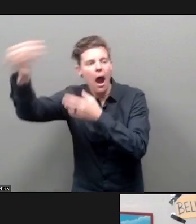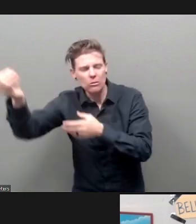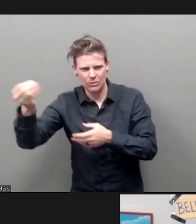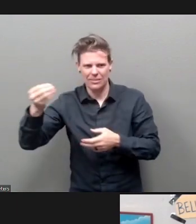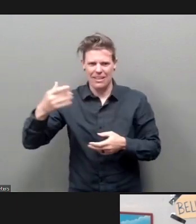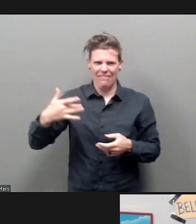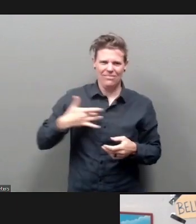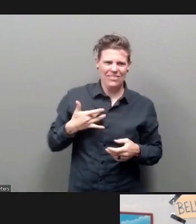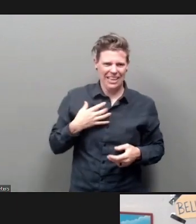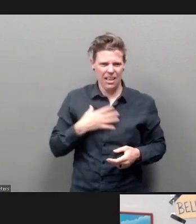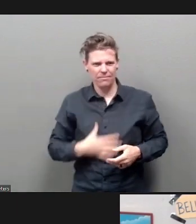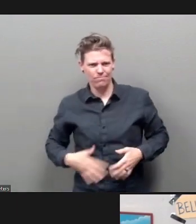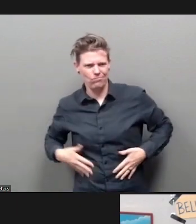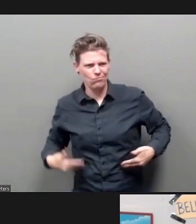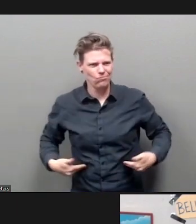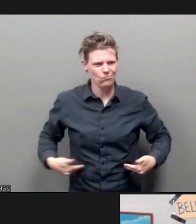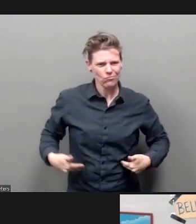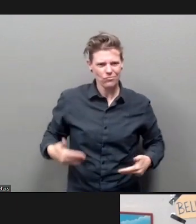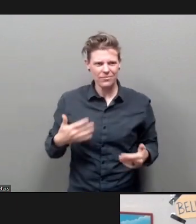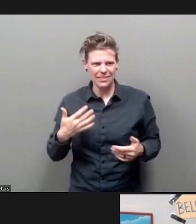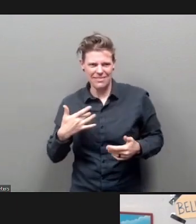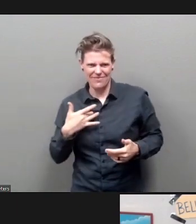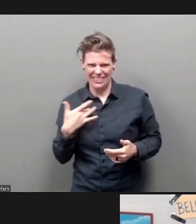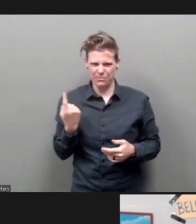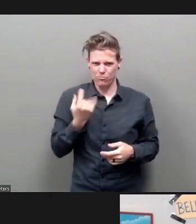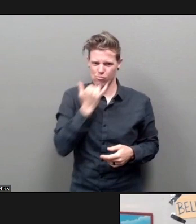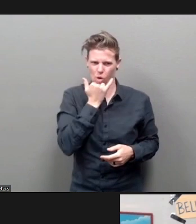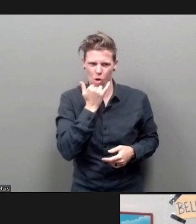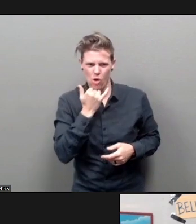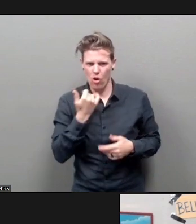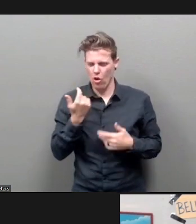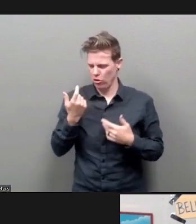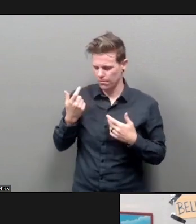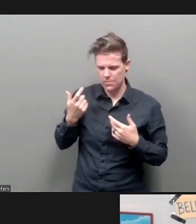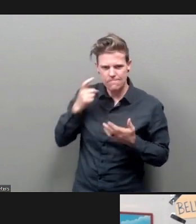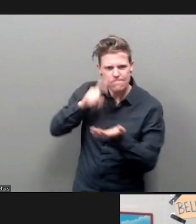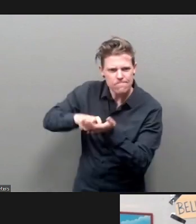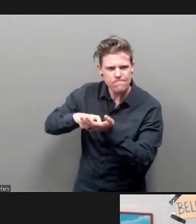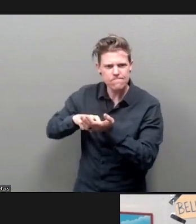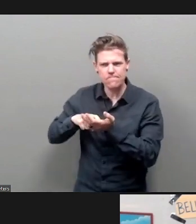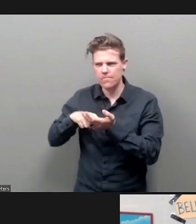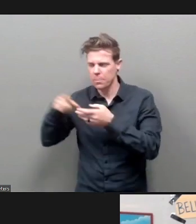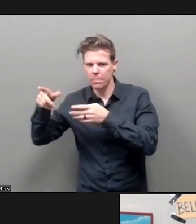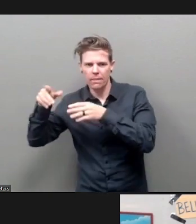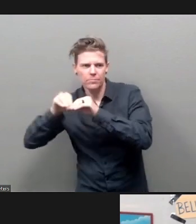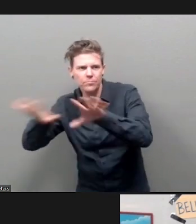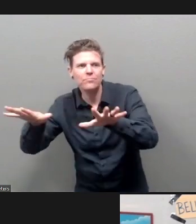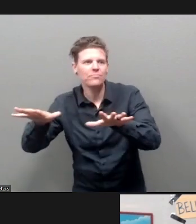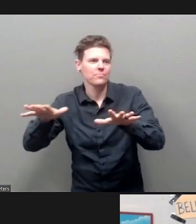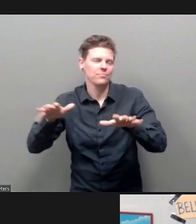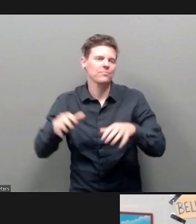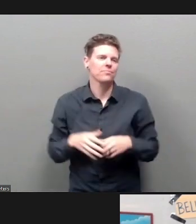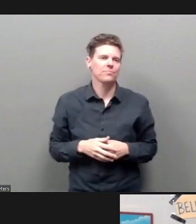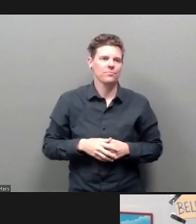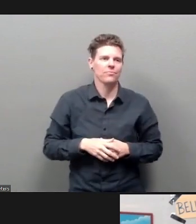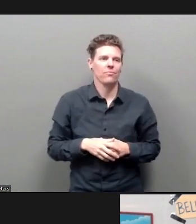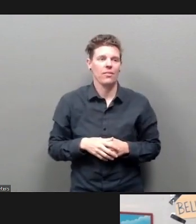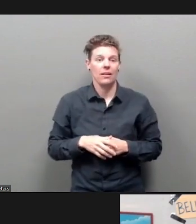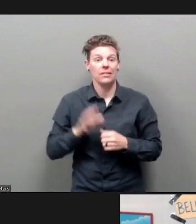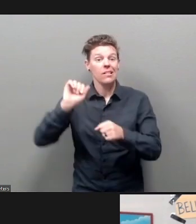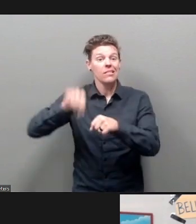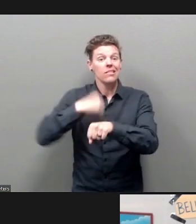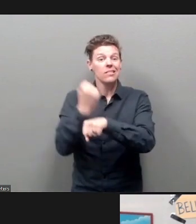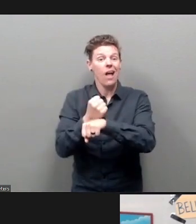of infection, that's completely gone. When there was a lockdown and people had an average of 1.2